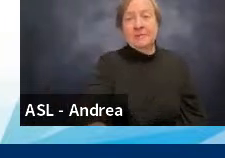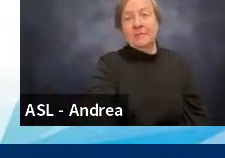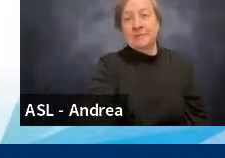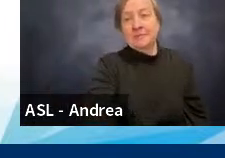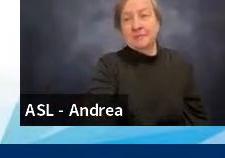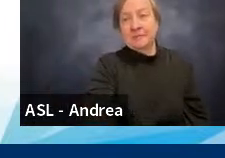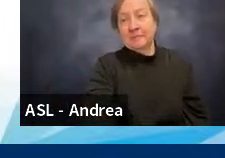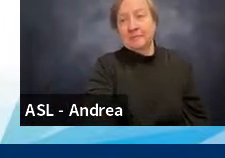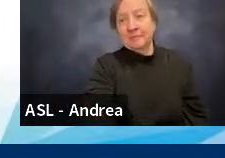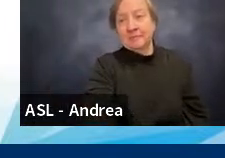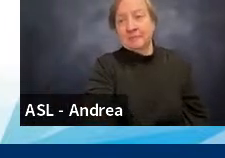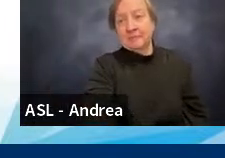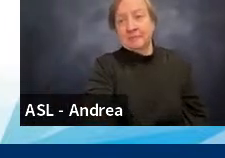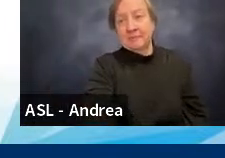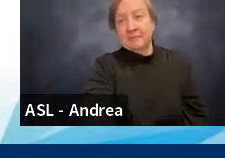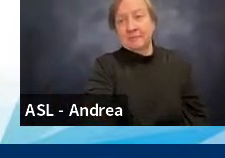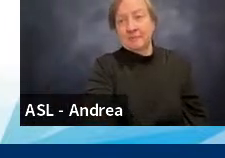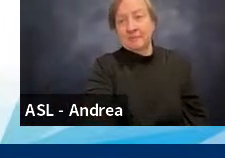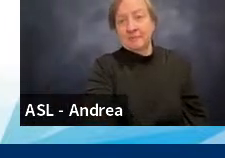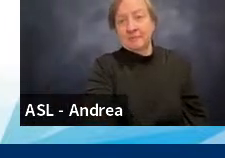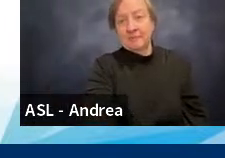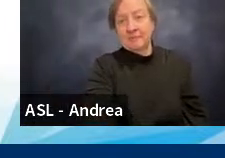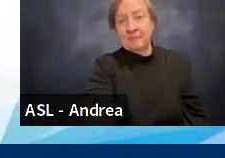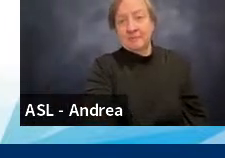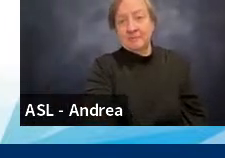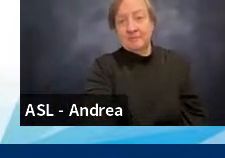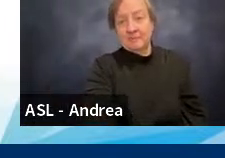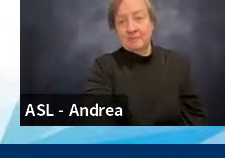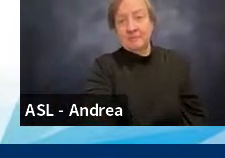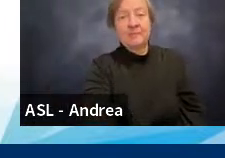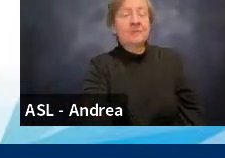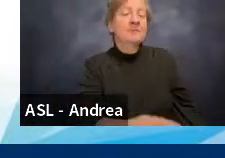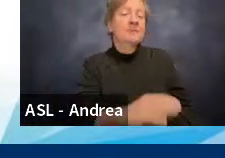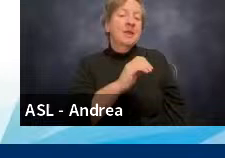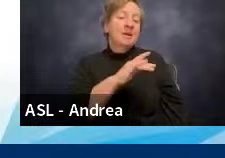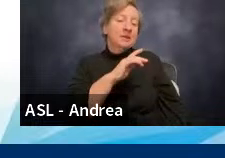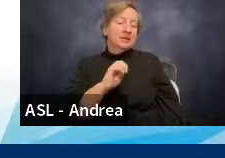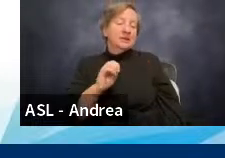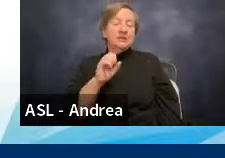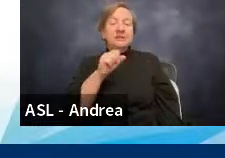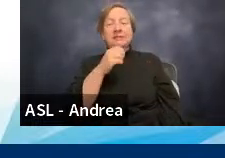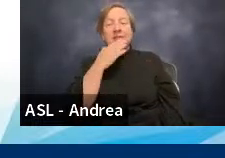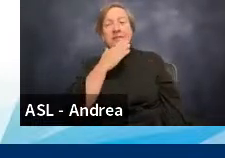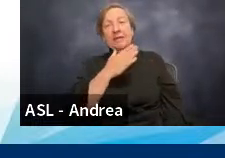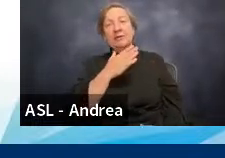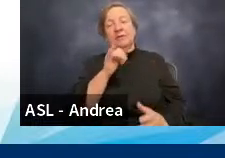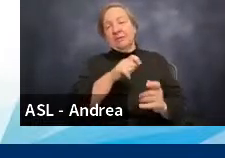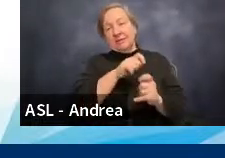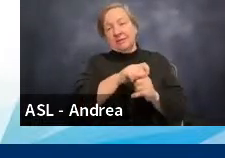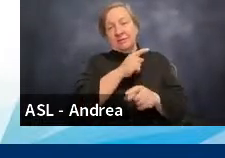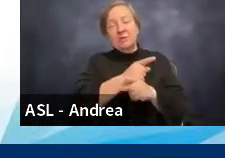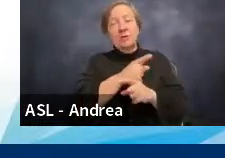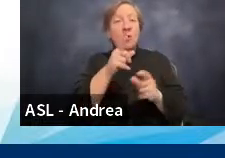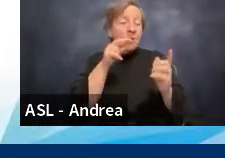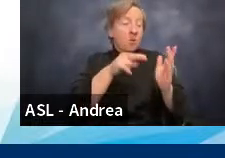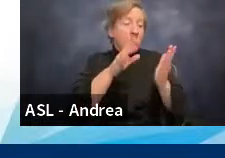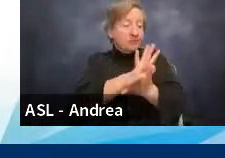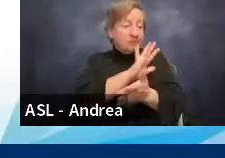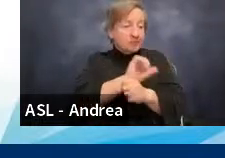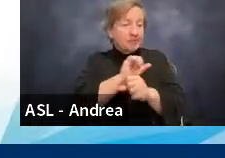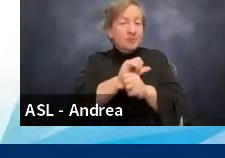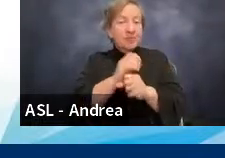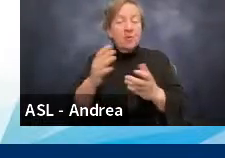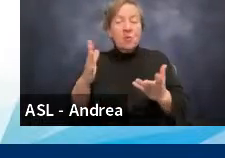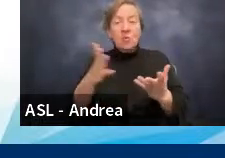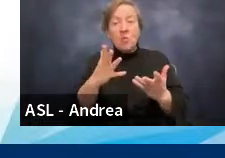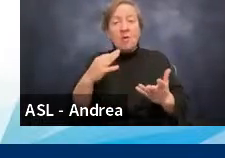Thank you, John. That's exactly right. You know, I think as you all look at the handout where there are some of the benefits or recommendations that you all have